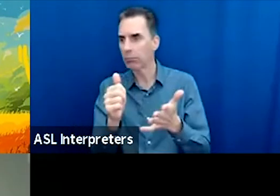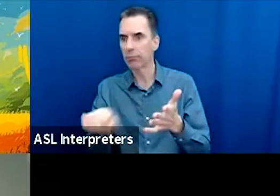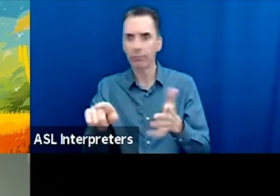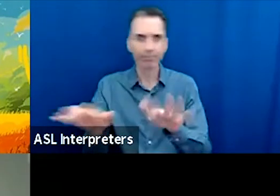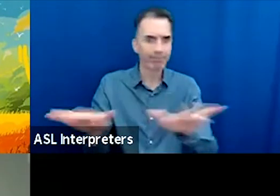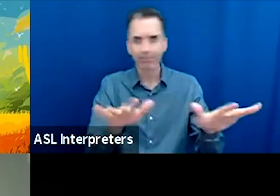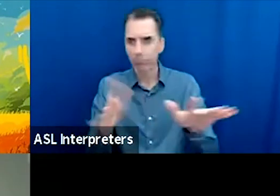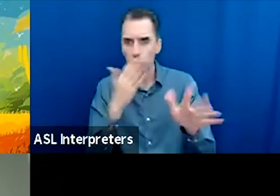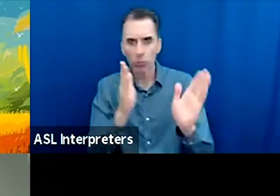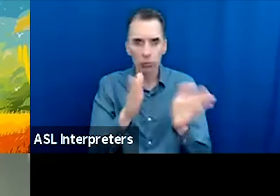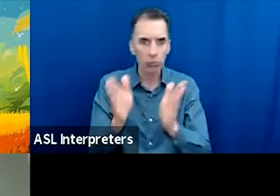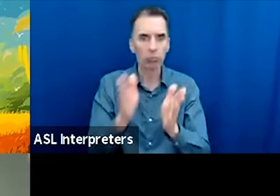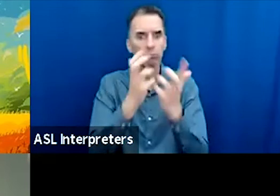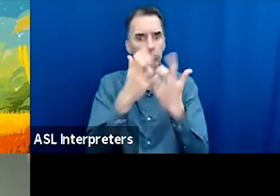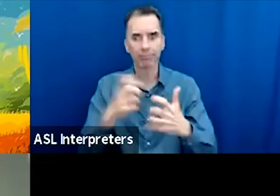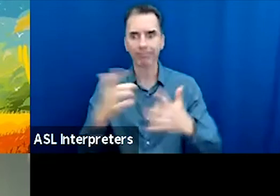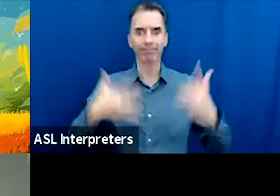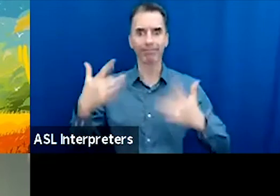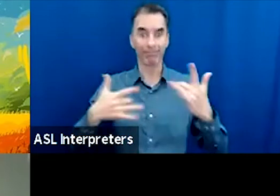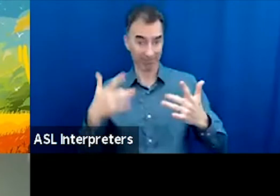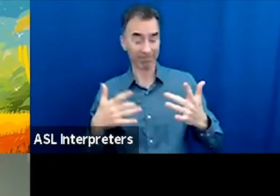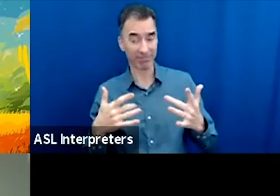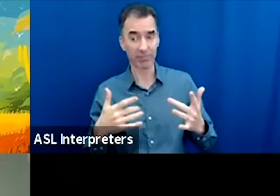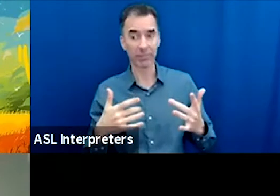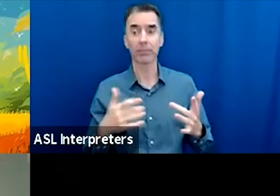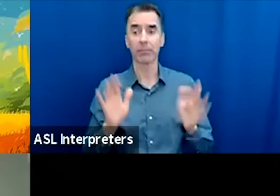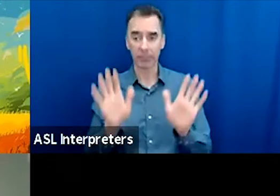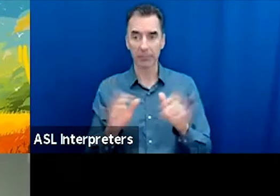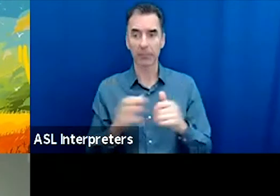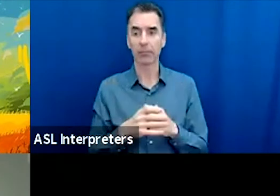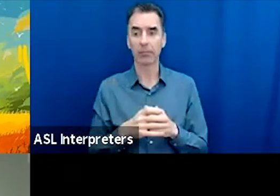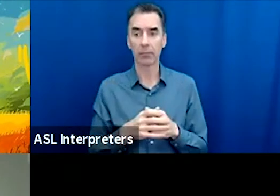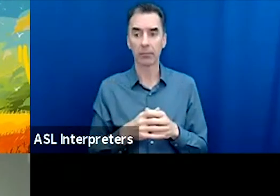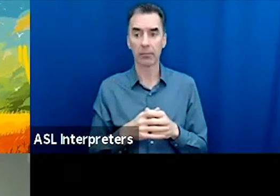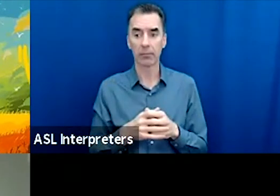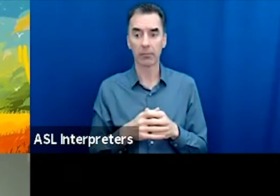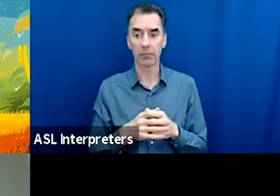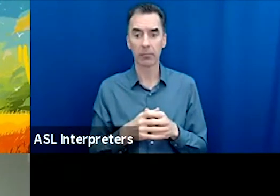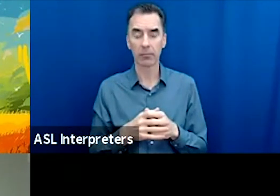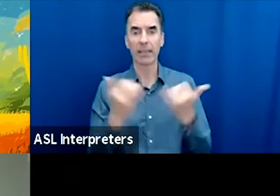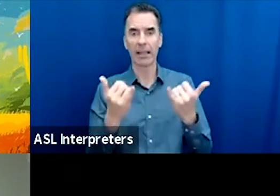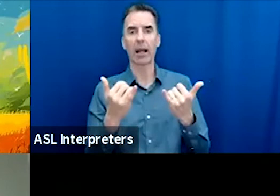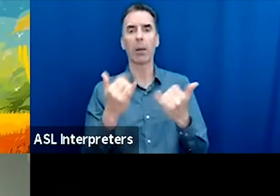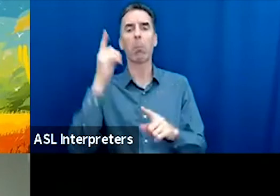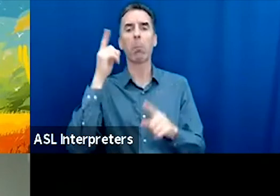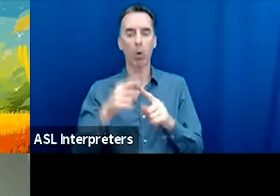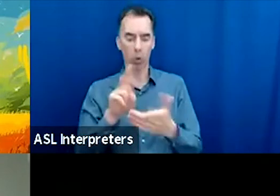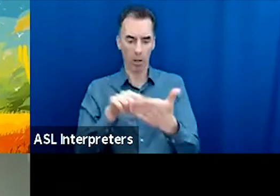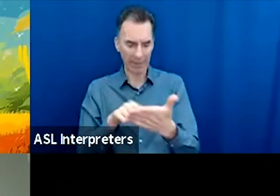excited. And really as we look at negotiating on our